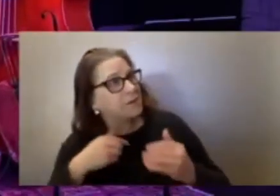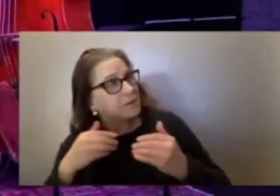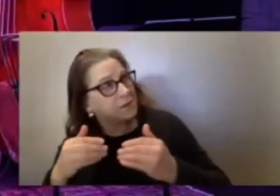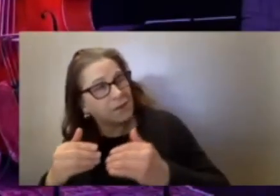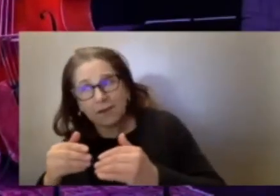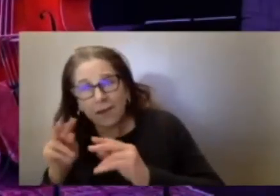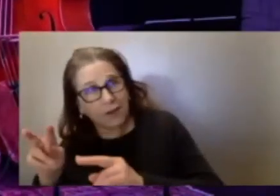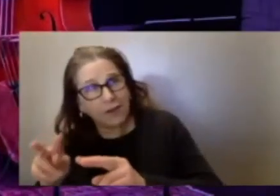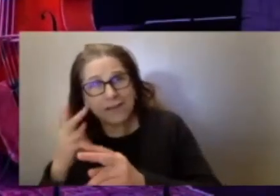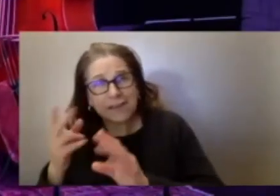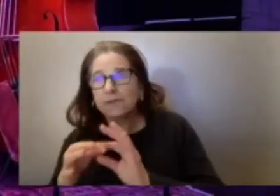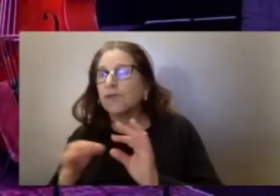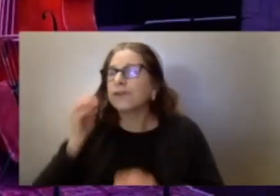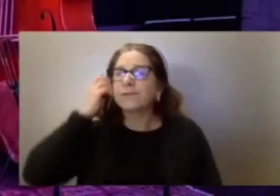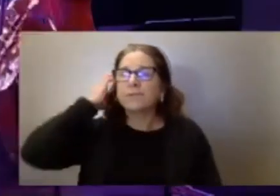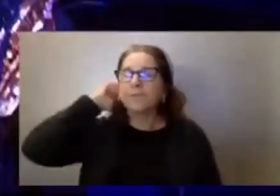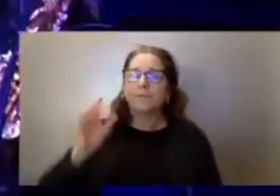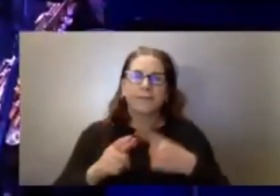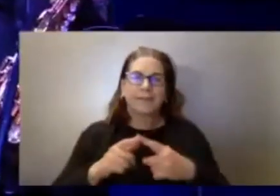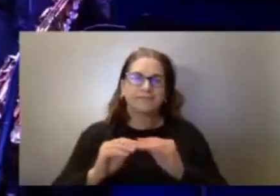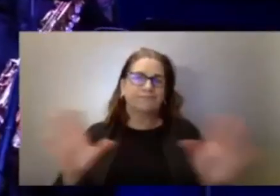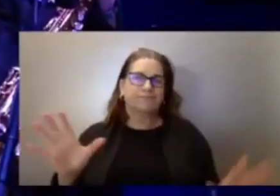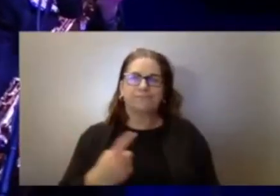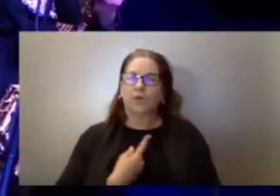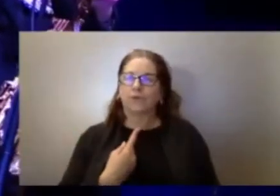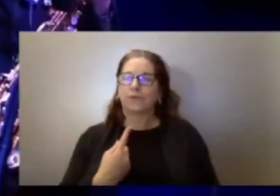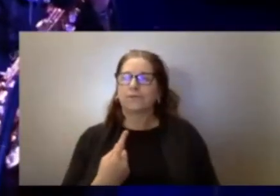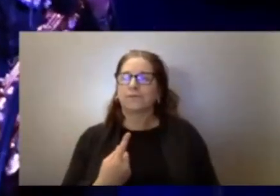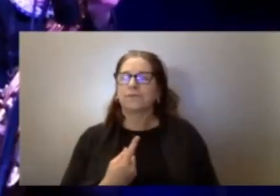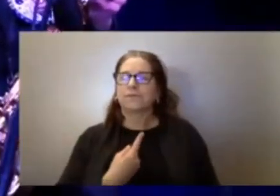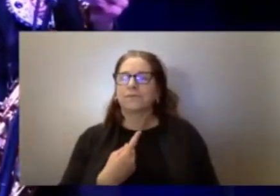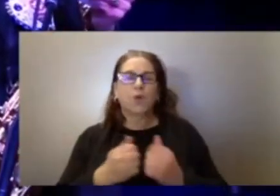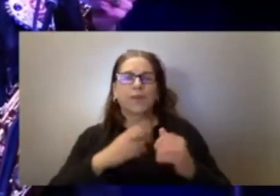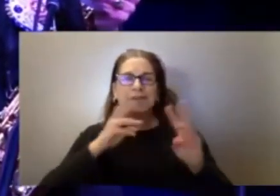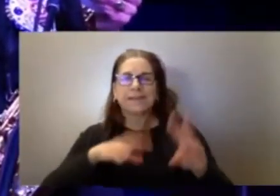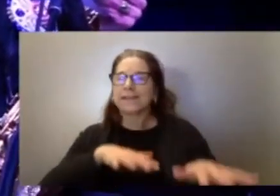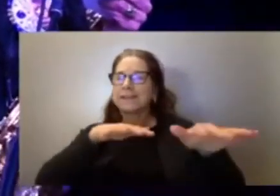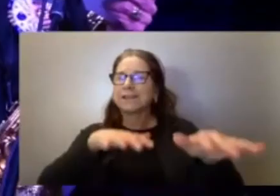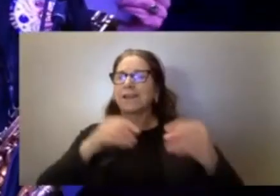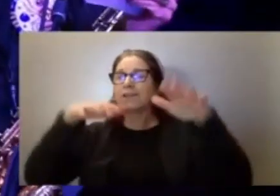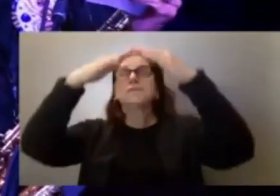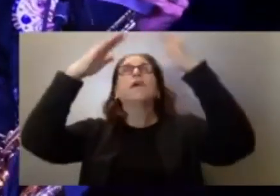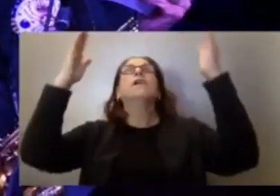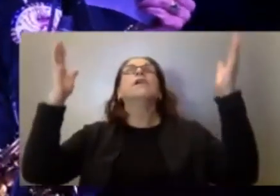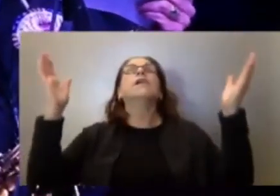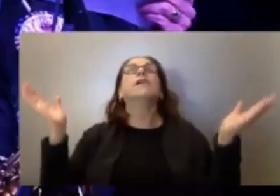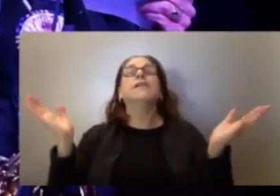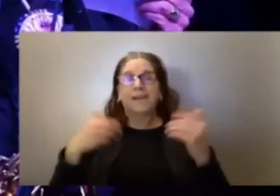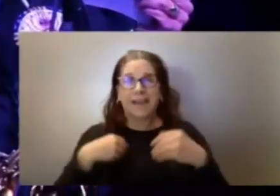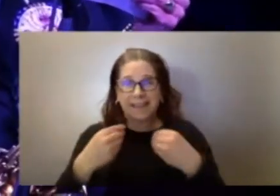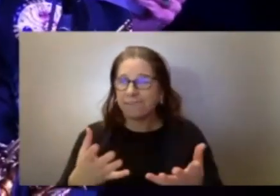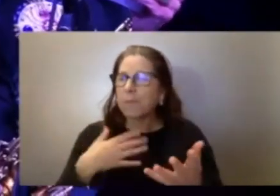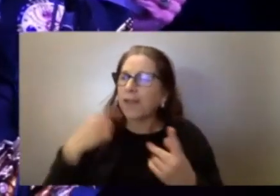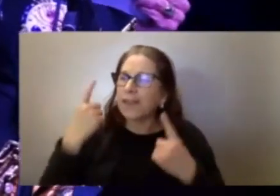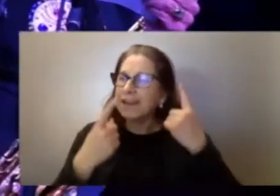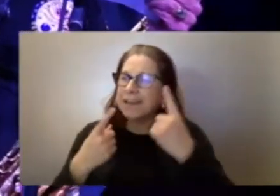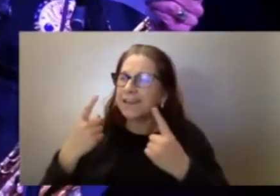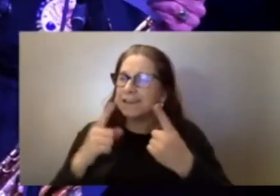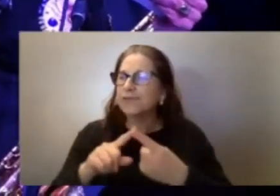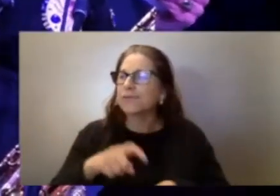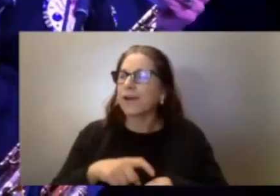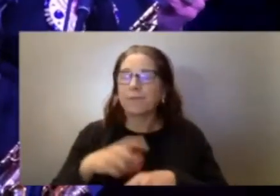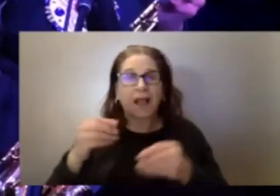sky. I give my thinking to time and let them go play. It is then I see a man in the